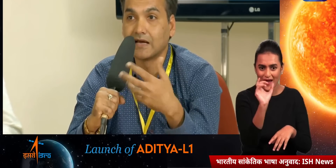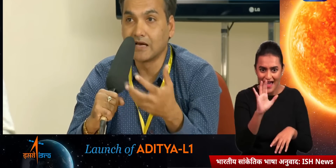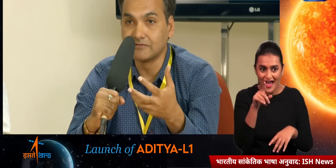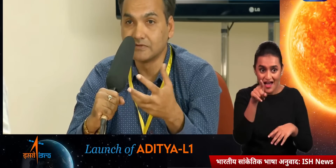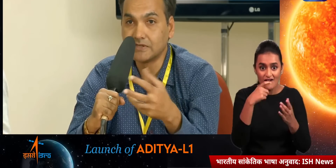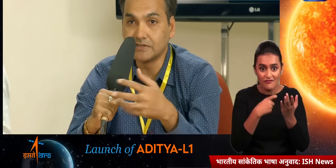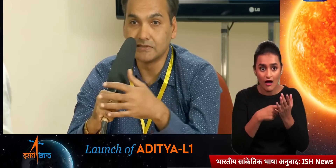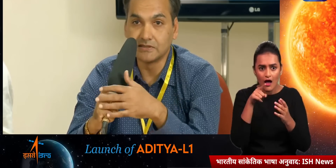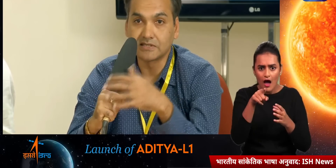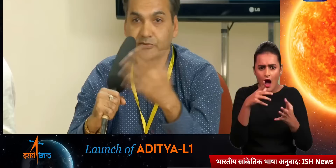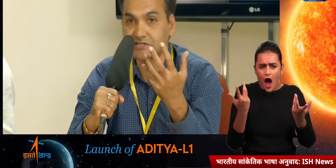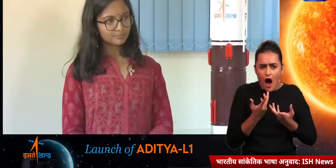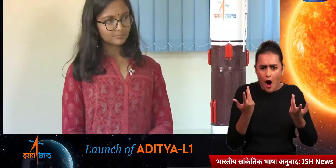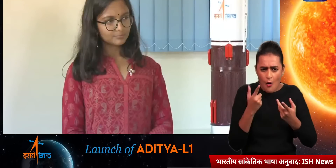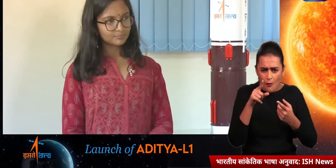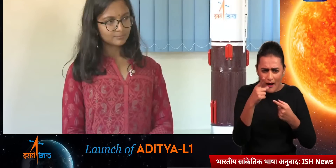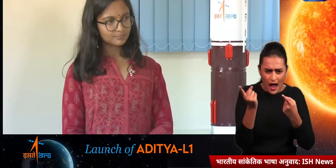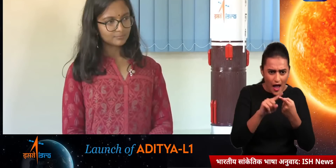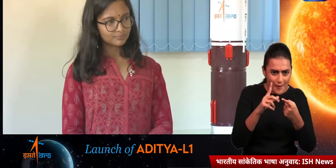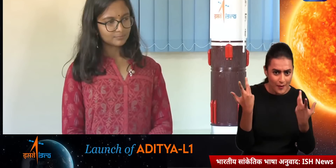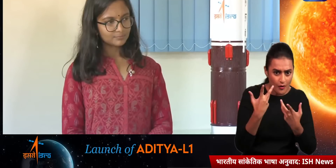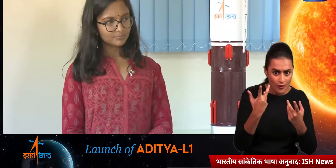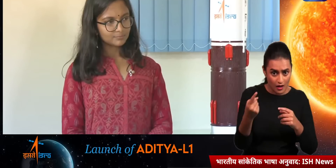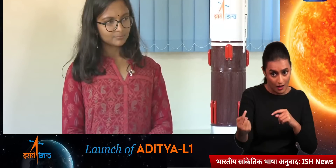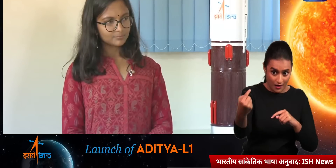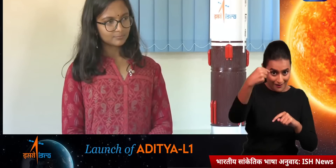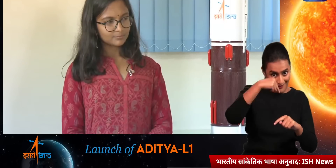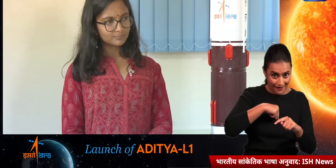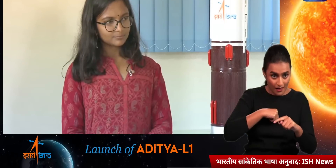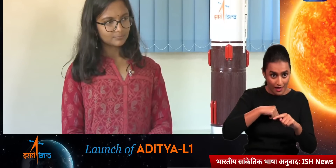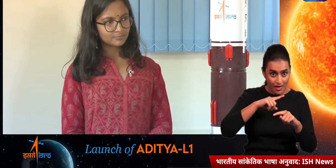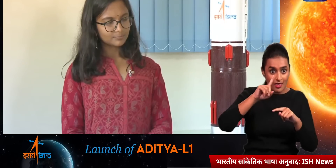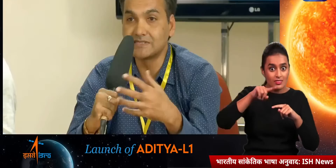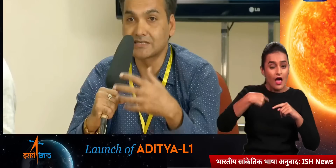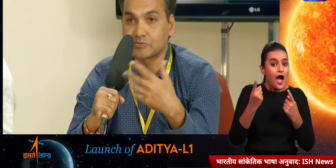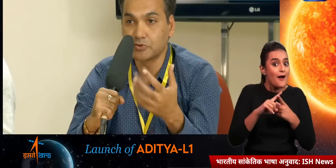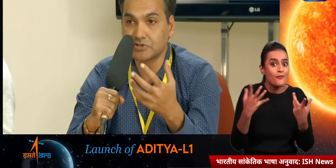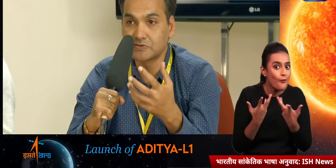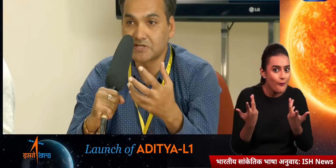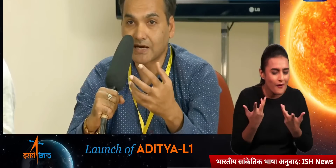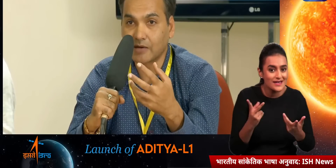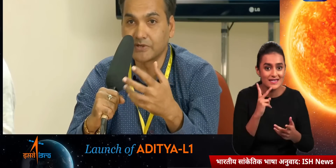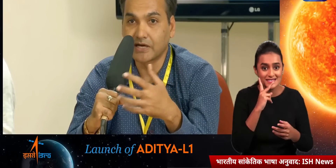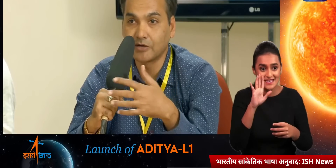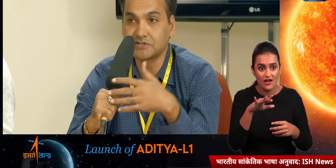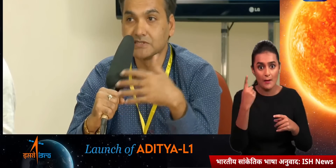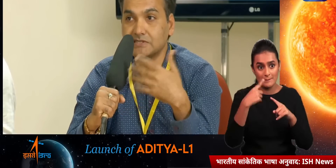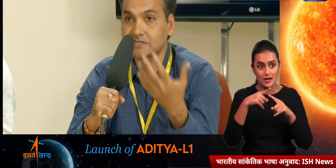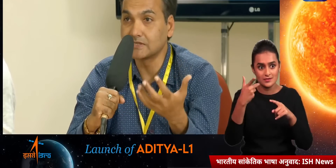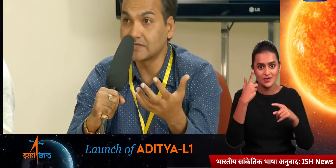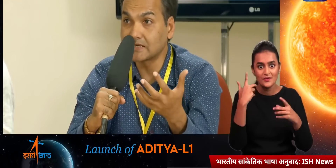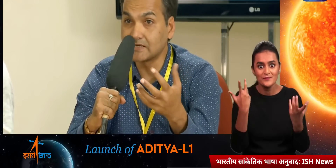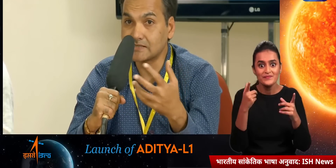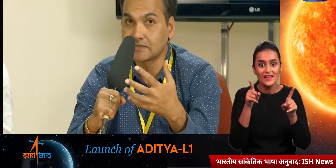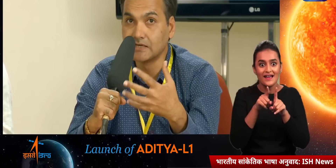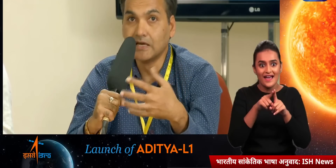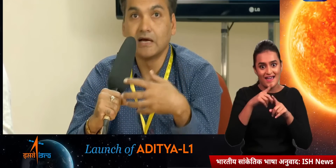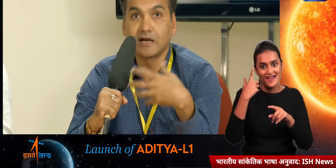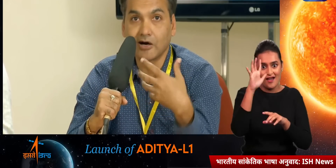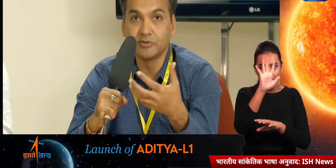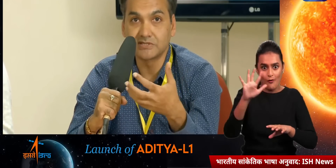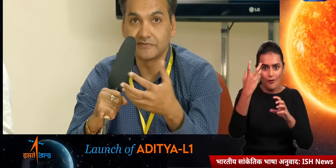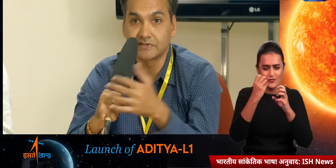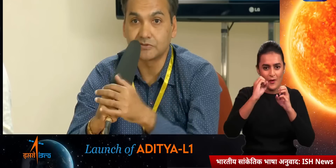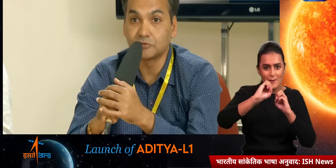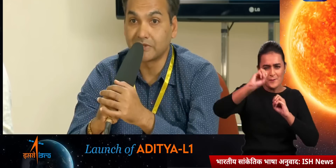it can have in the chemistry of ozone and oxygen, for example, and also these explosions which are happening, how much radiation they are creating,